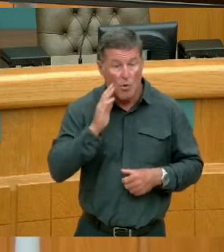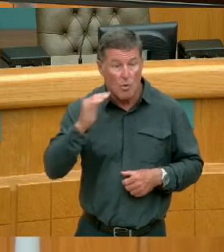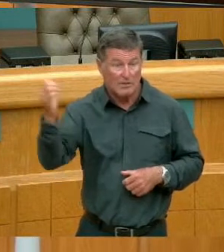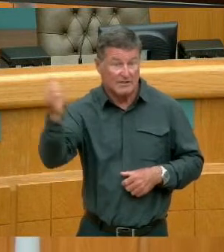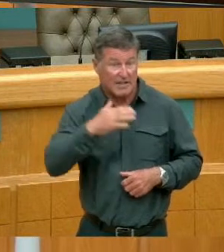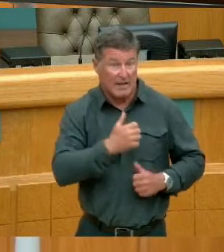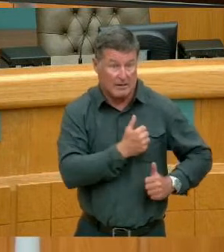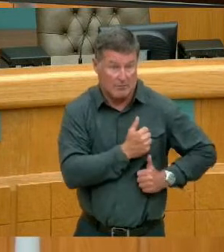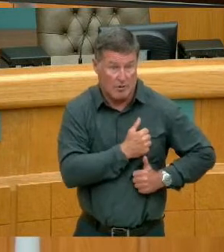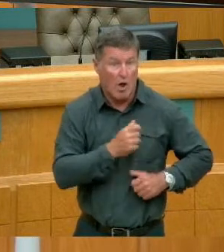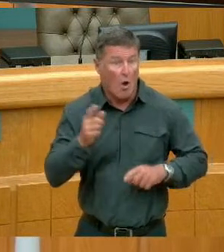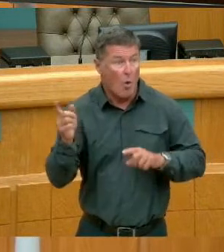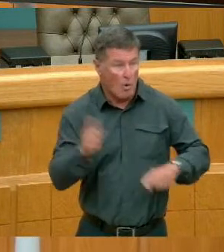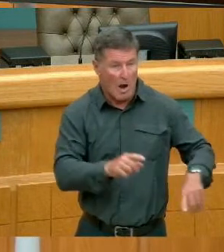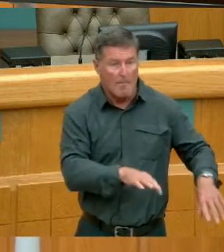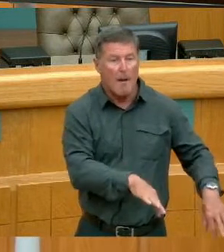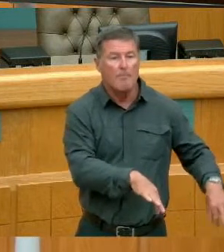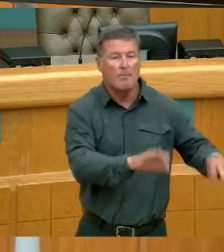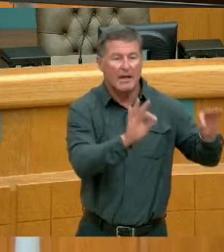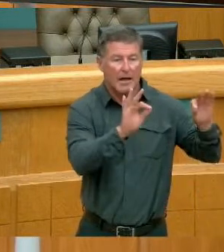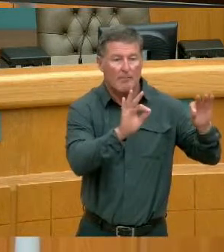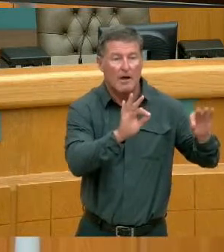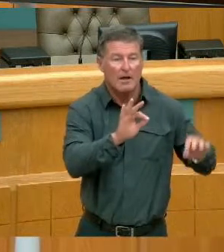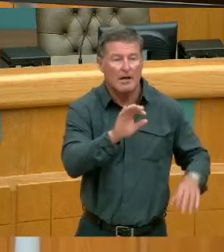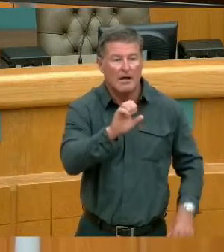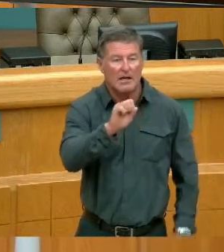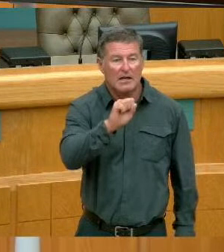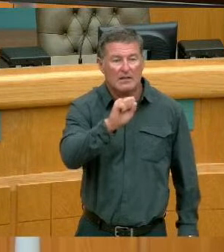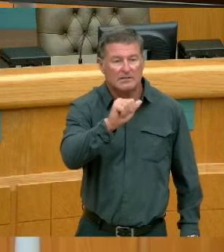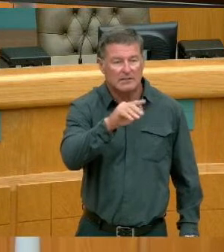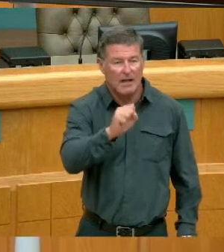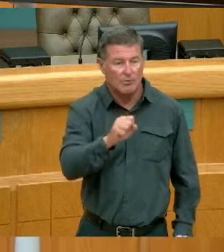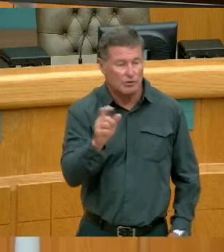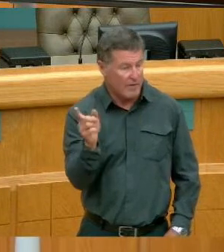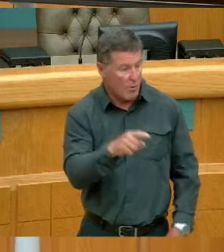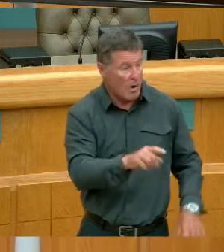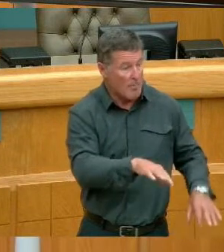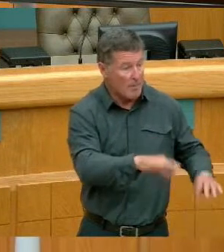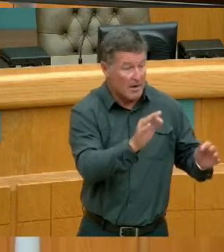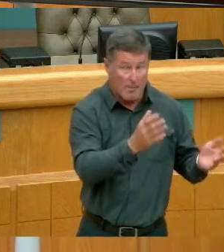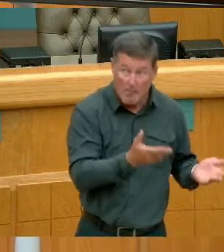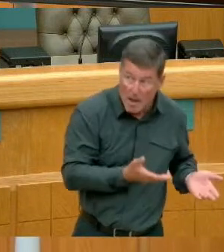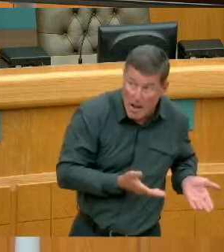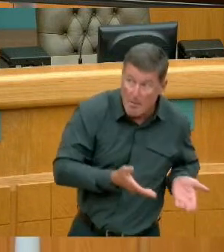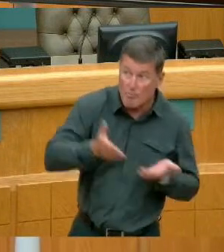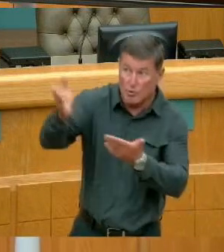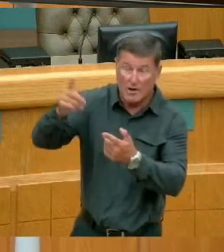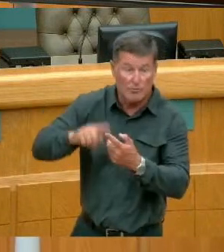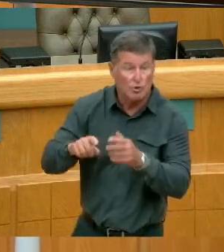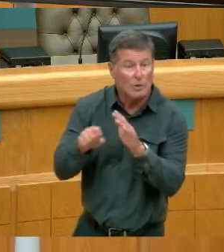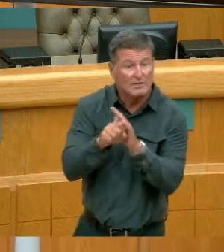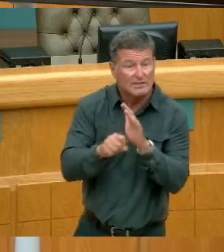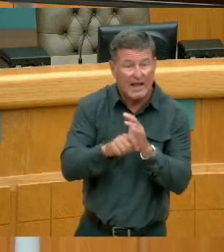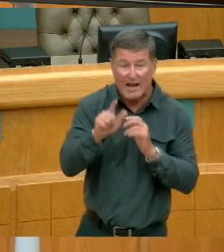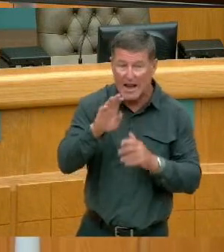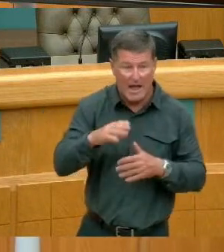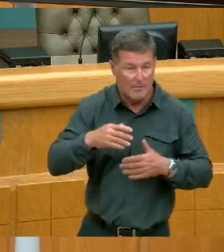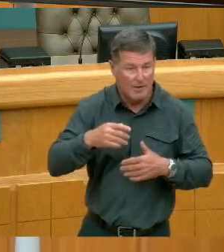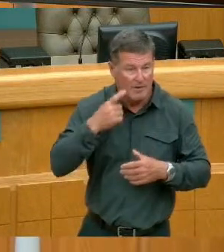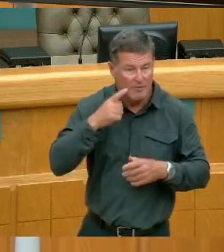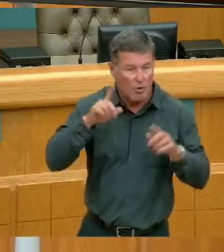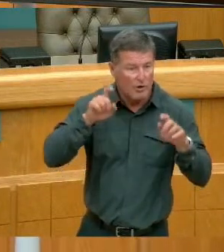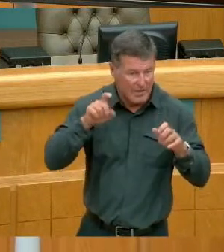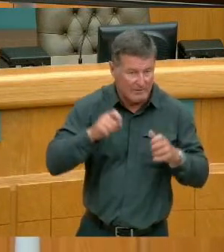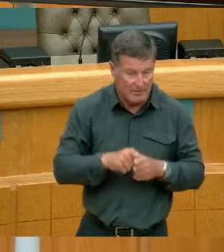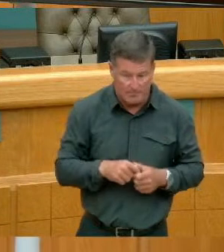up samples that we swab, 500, and they will take them to the state labs to process. So when I walked in here at